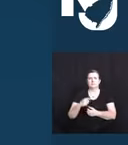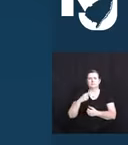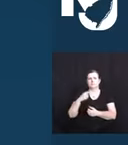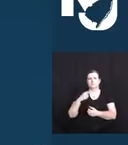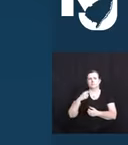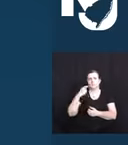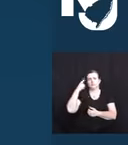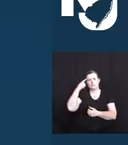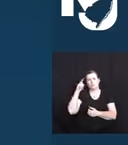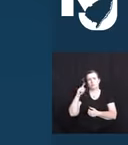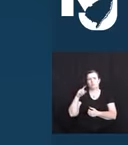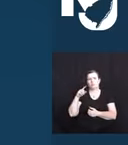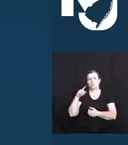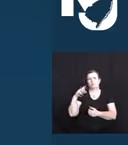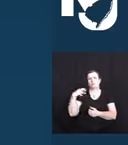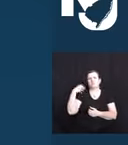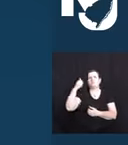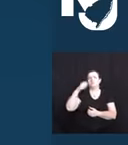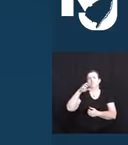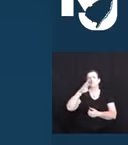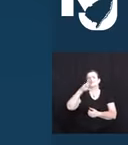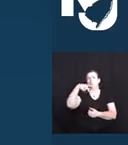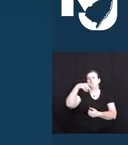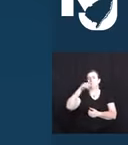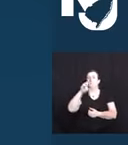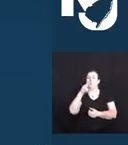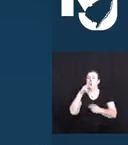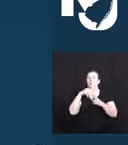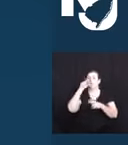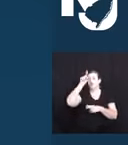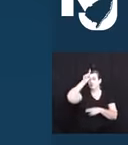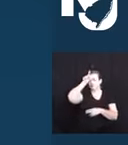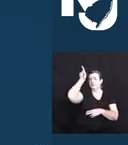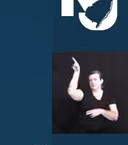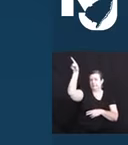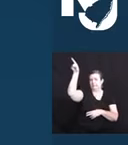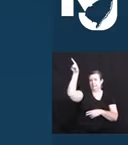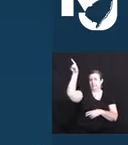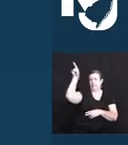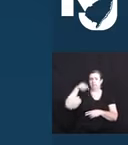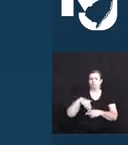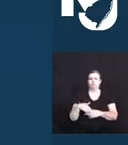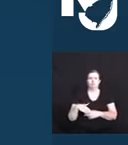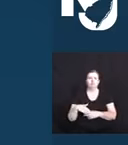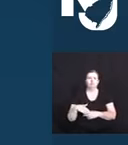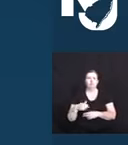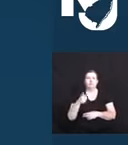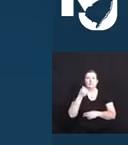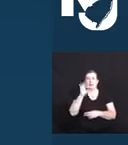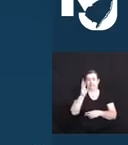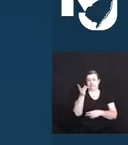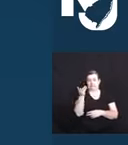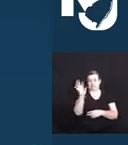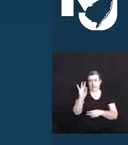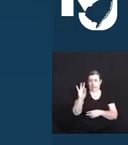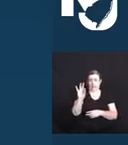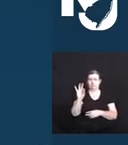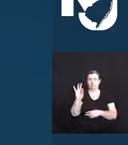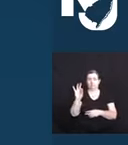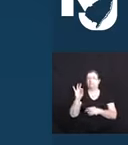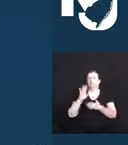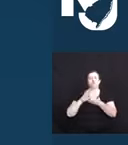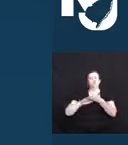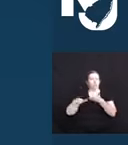awarded the Good Conduct Medal and earned an honorable discharge in February of 1969, yet continued to serve as a member of the U.S.